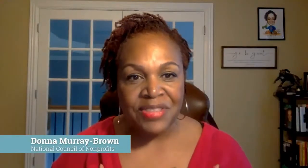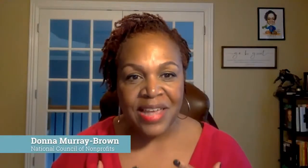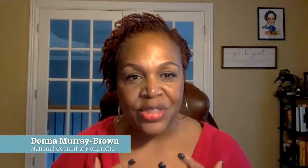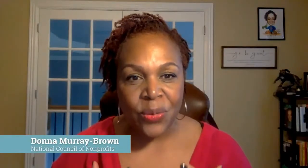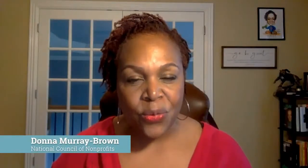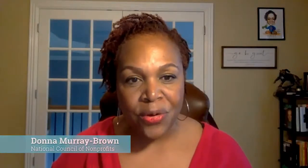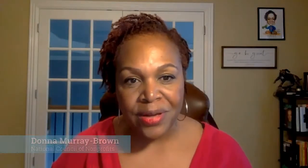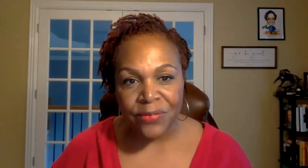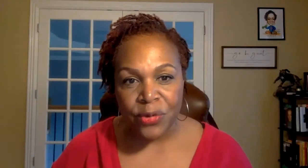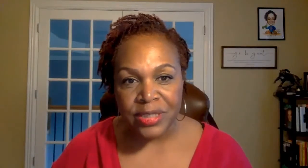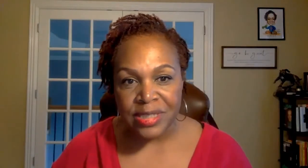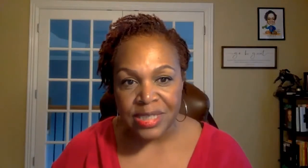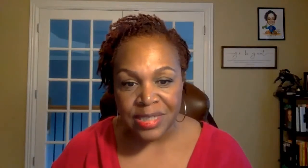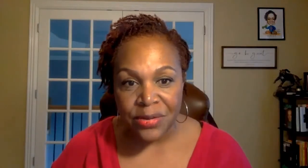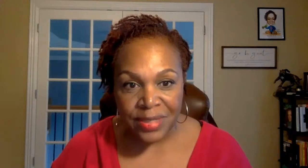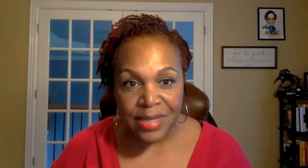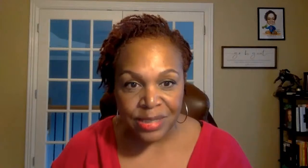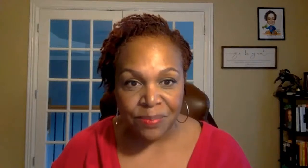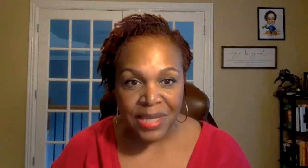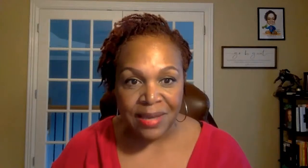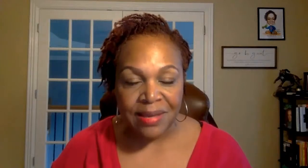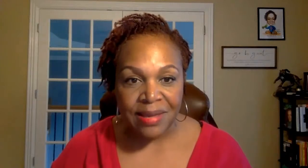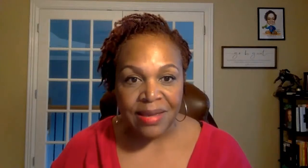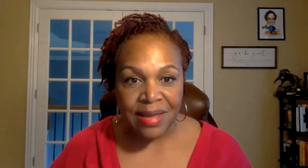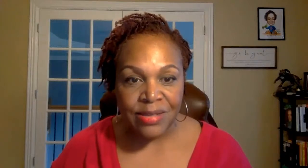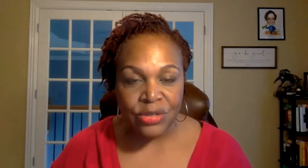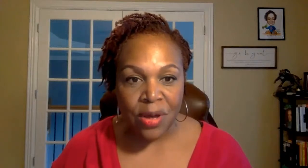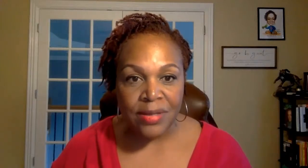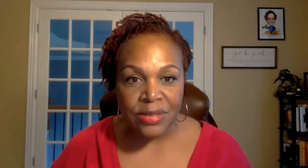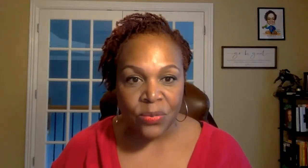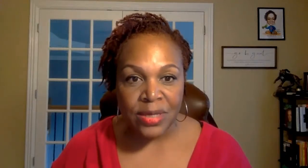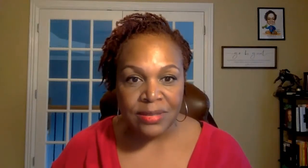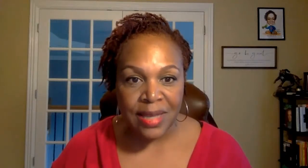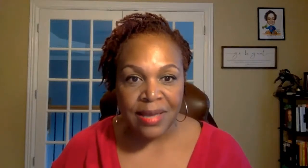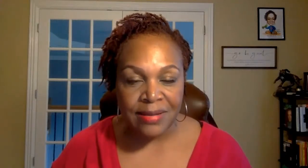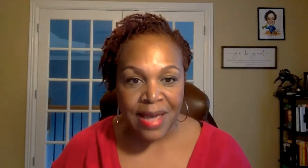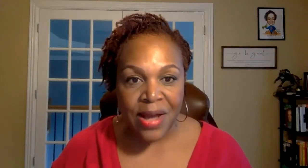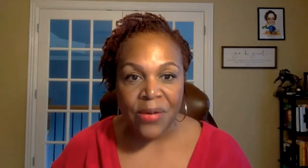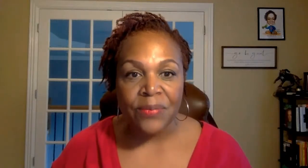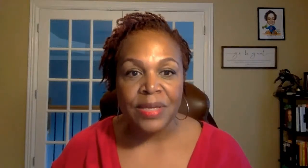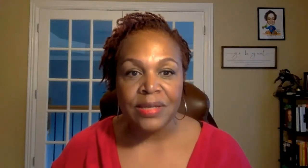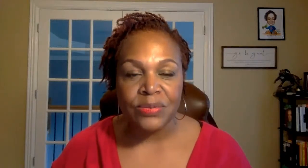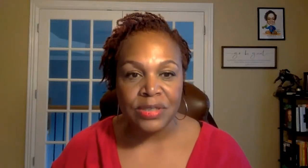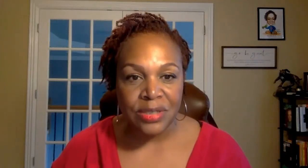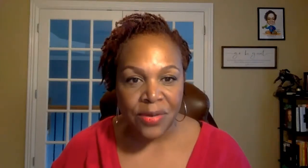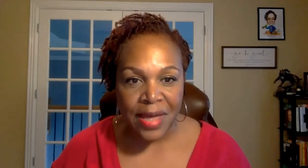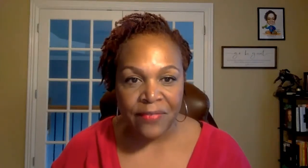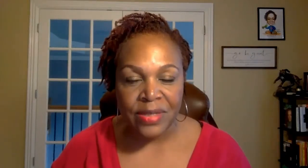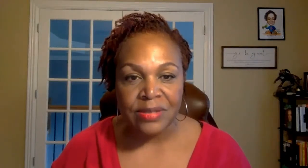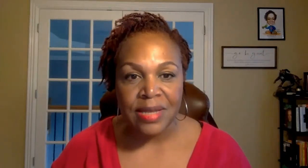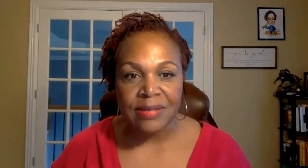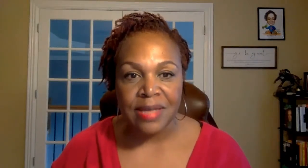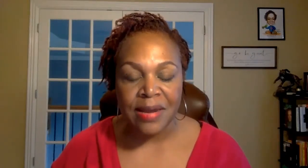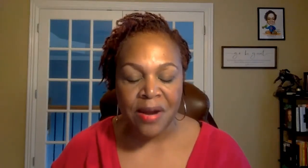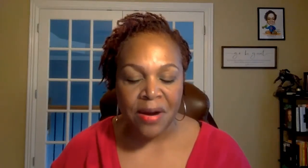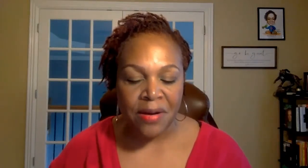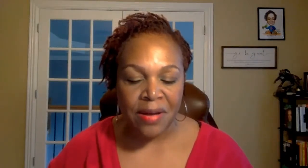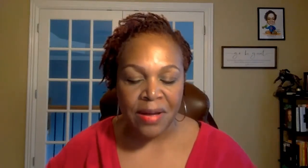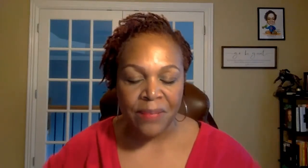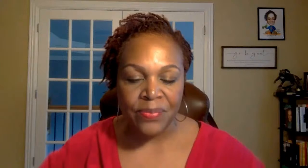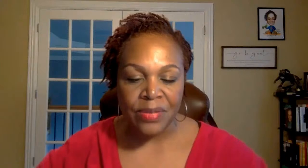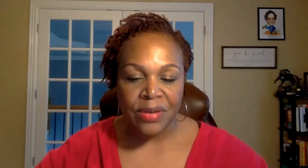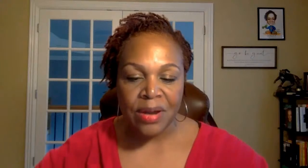plus, but that their work unfortunately still needs to be as strong as it was then now, because we still have these things